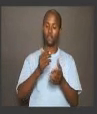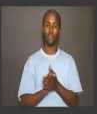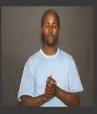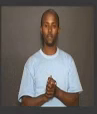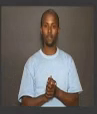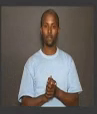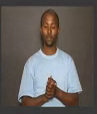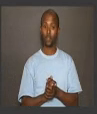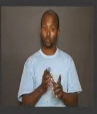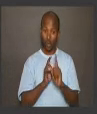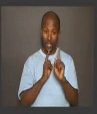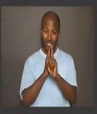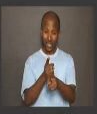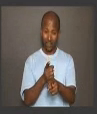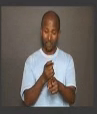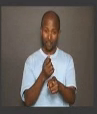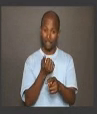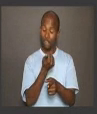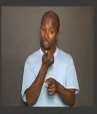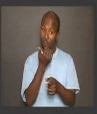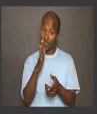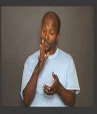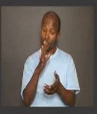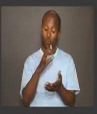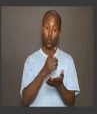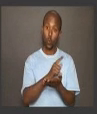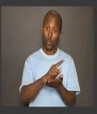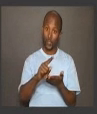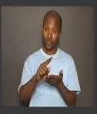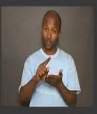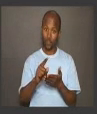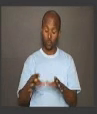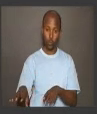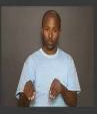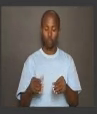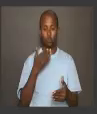Was your answer 15 weeks, students? Great job!